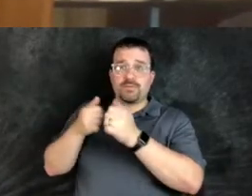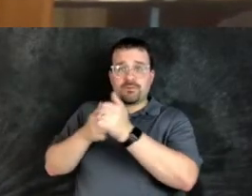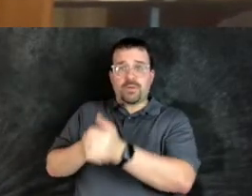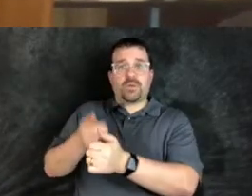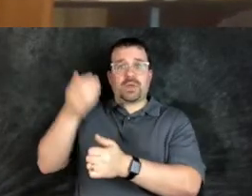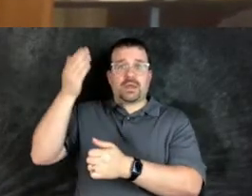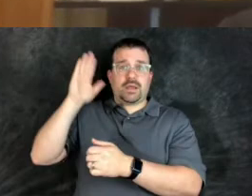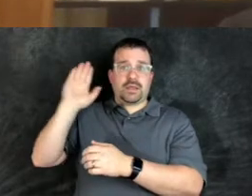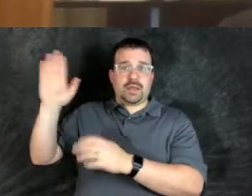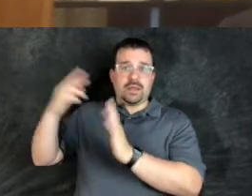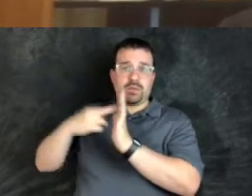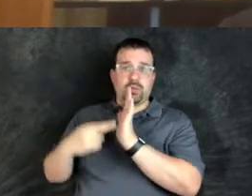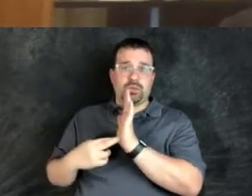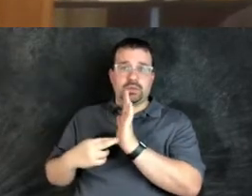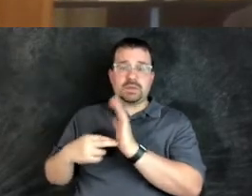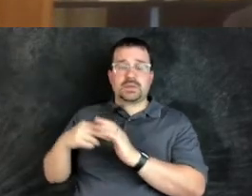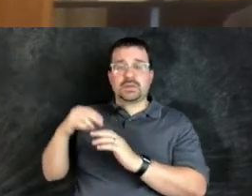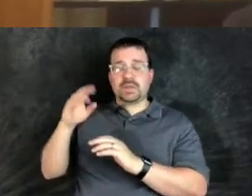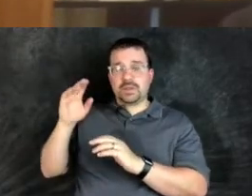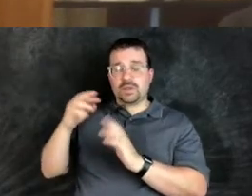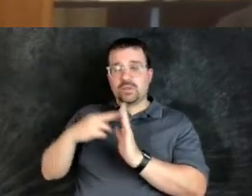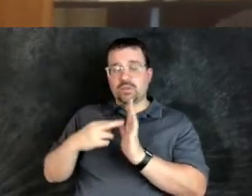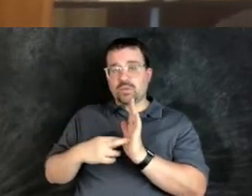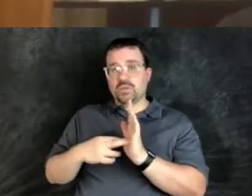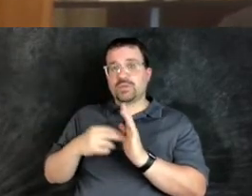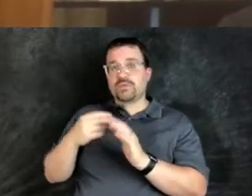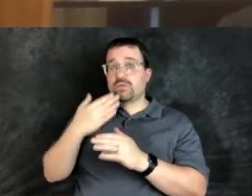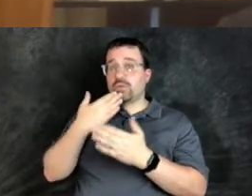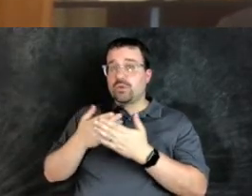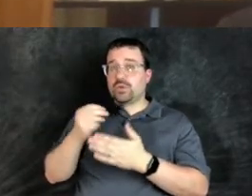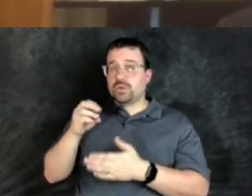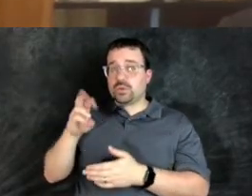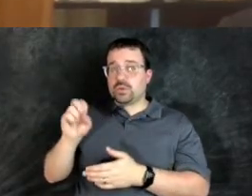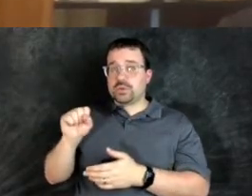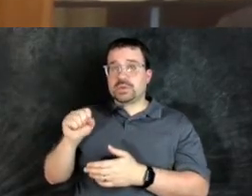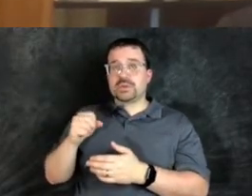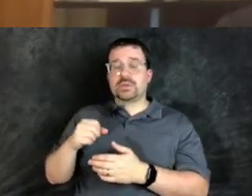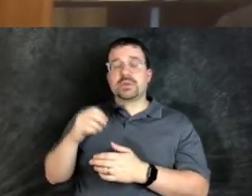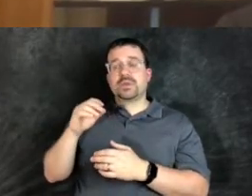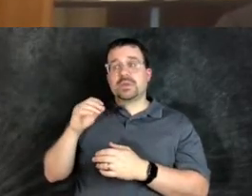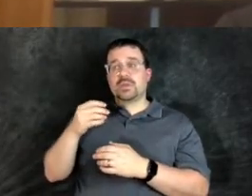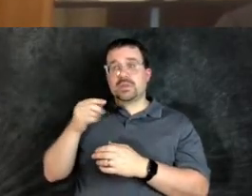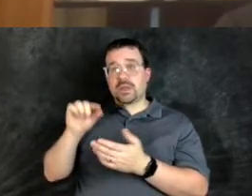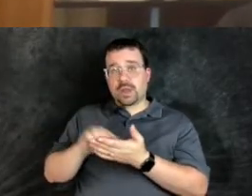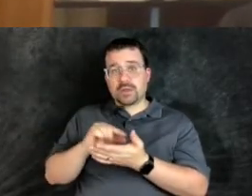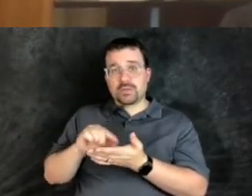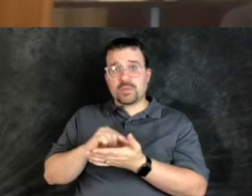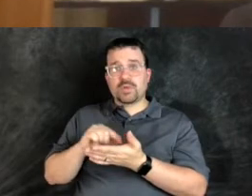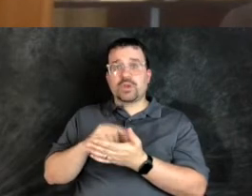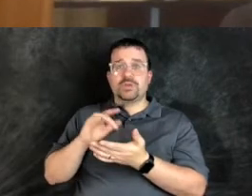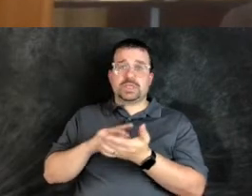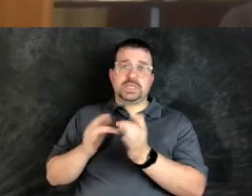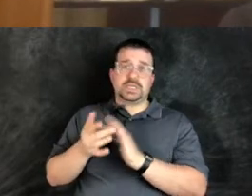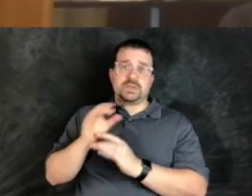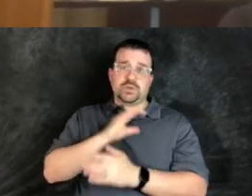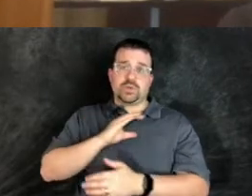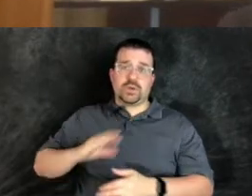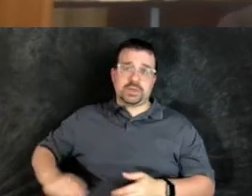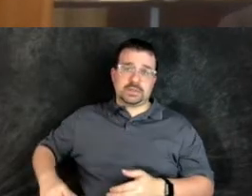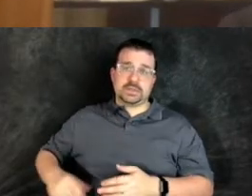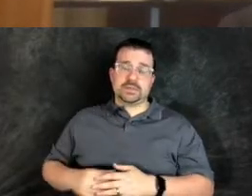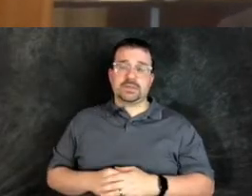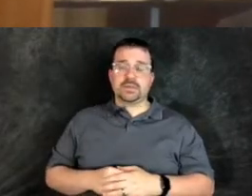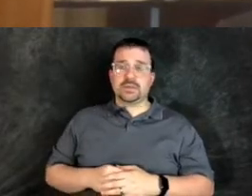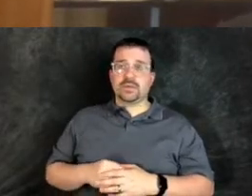terms, the terms of the good news, the terms of the gospel of Jesus Christ. And